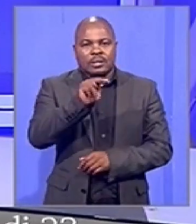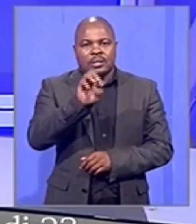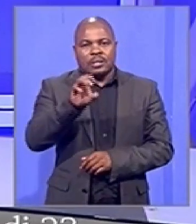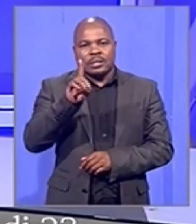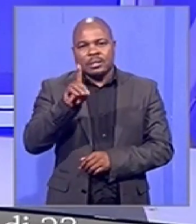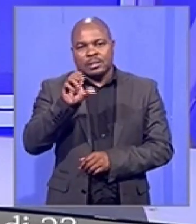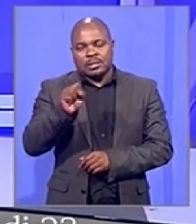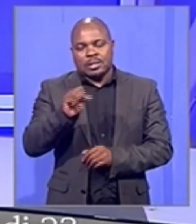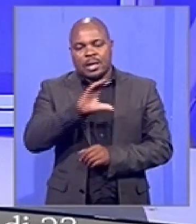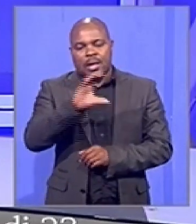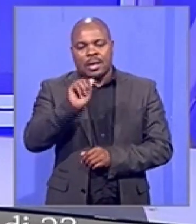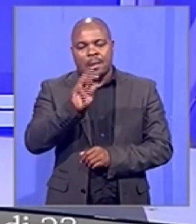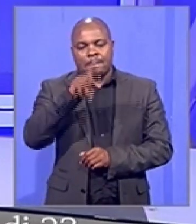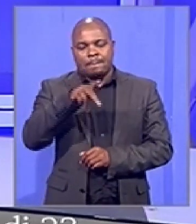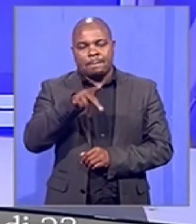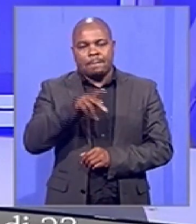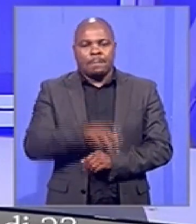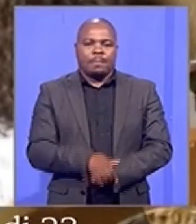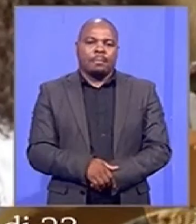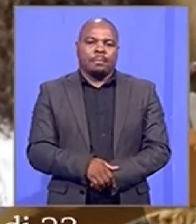ho East London.